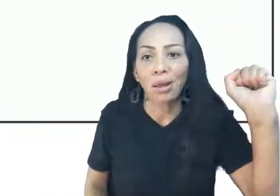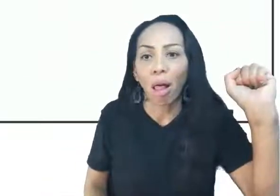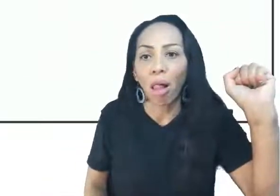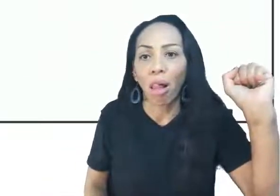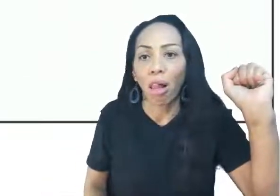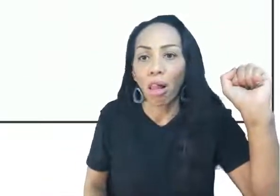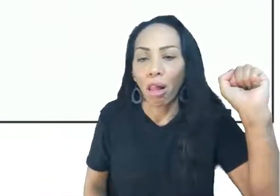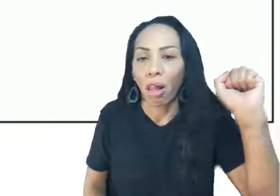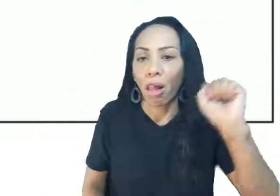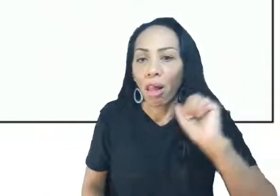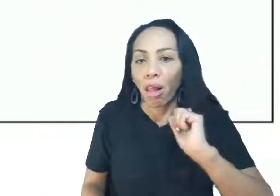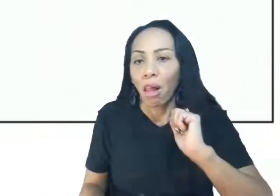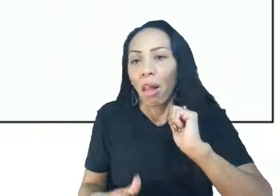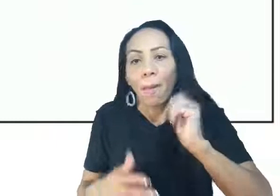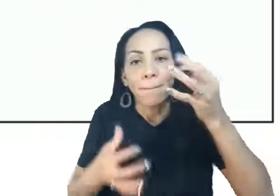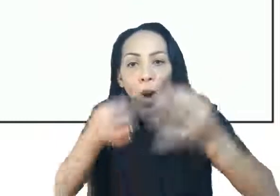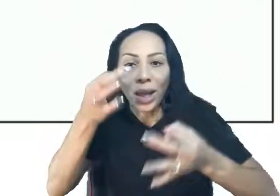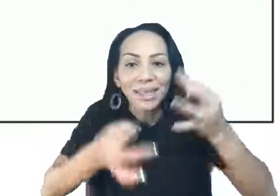a politics of care.